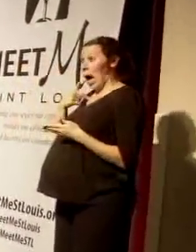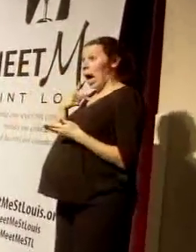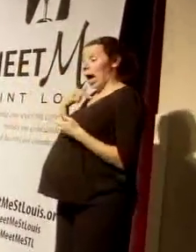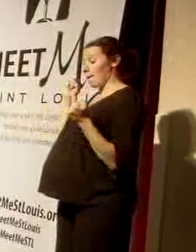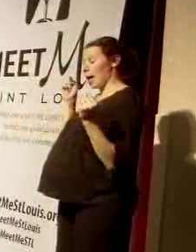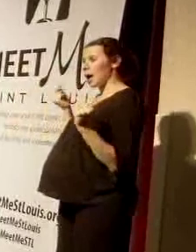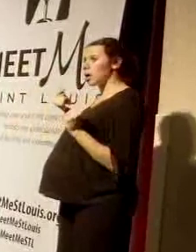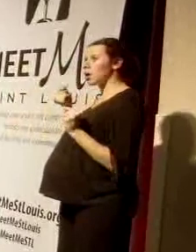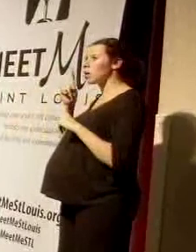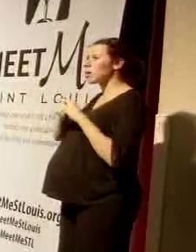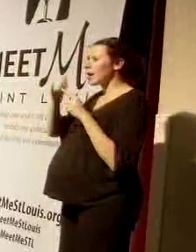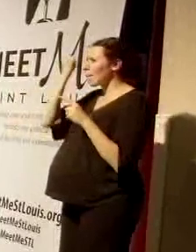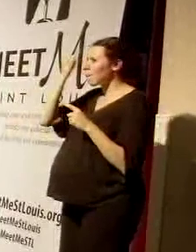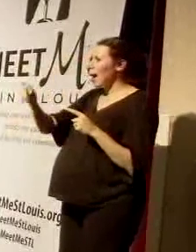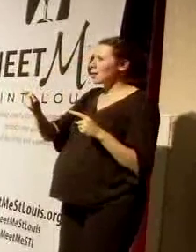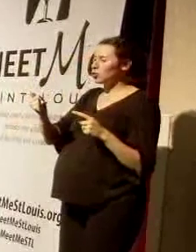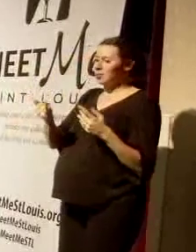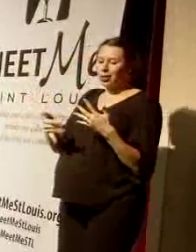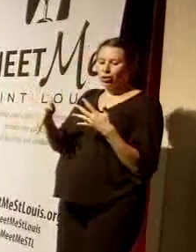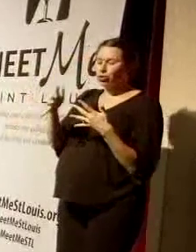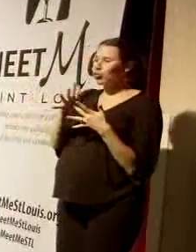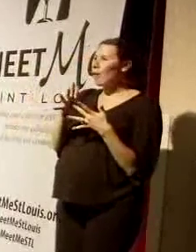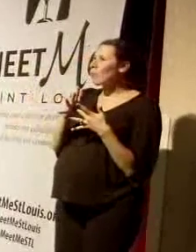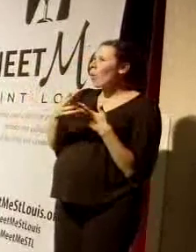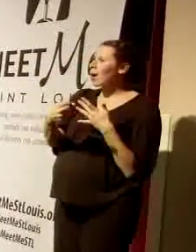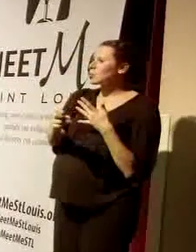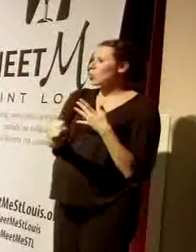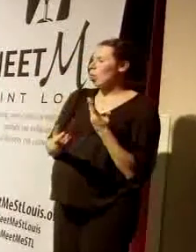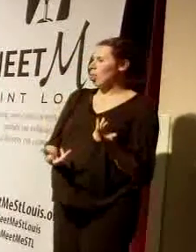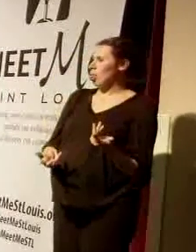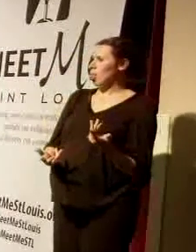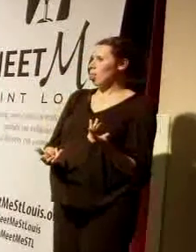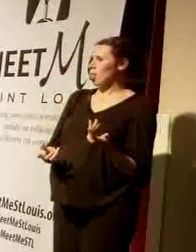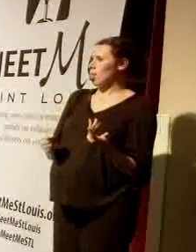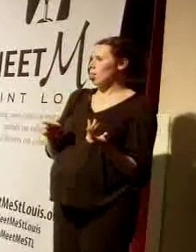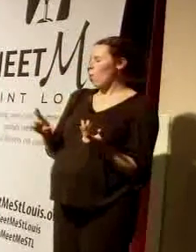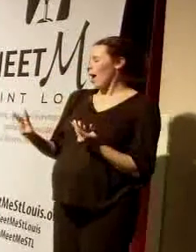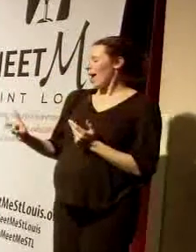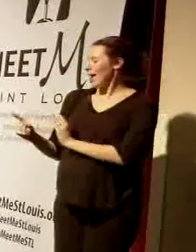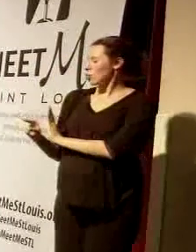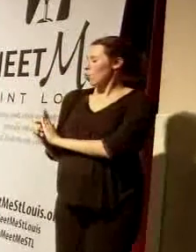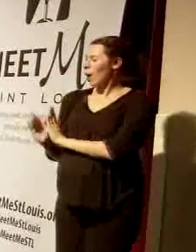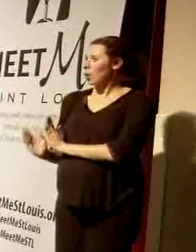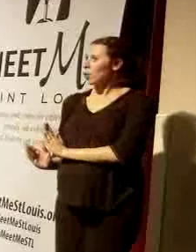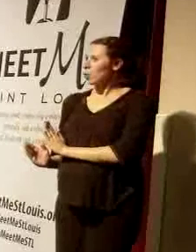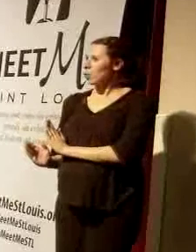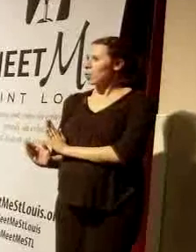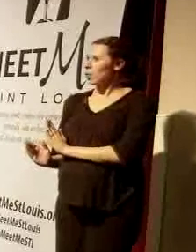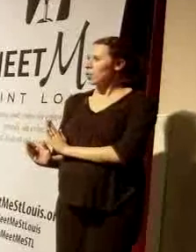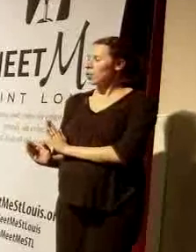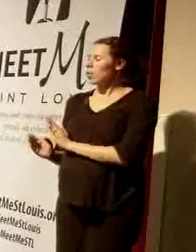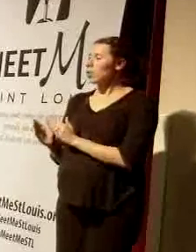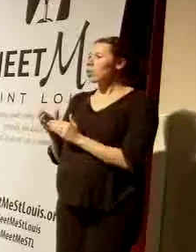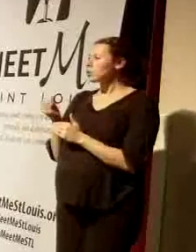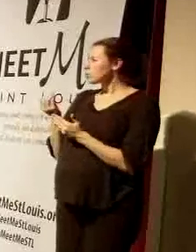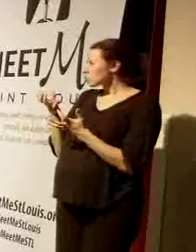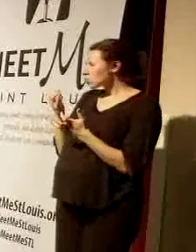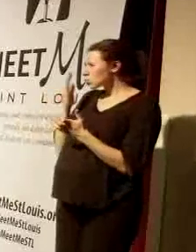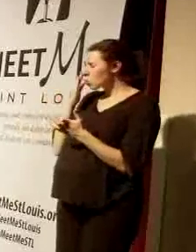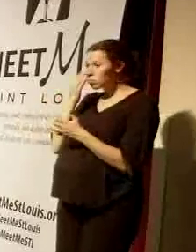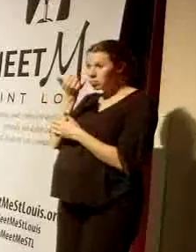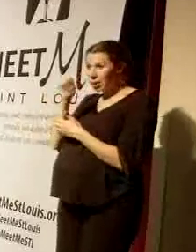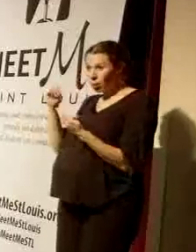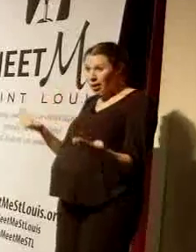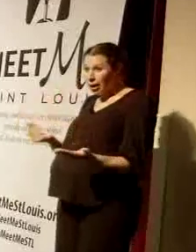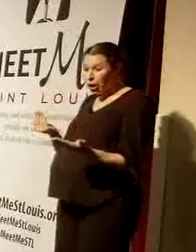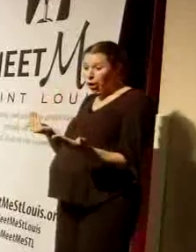pain, I can't imagine a sophomore in high school or an eighth grader. So I want to know if anybody in this